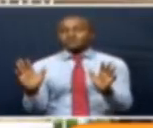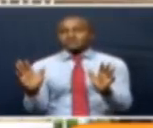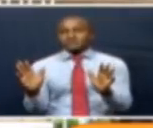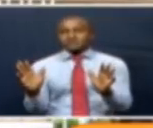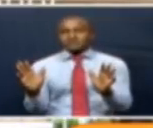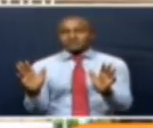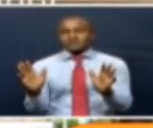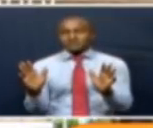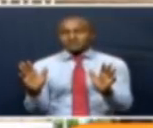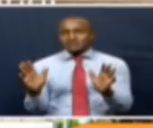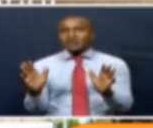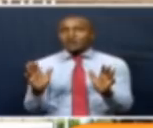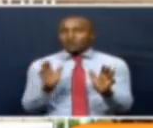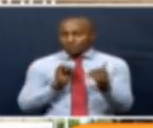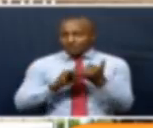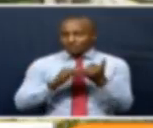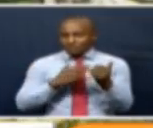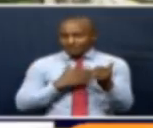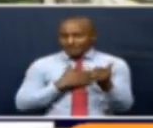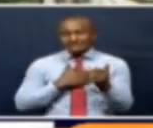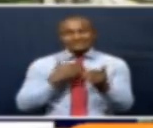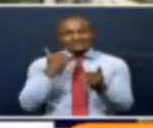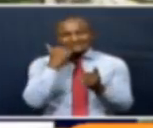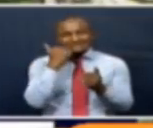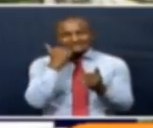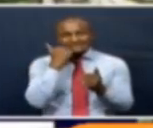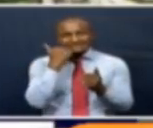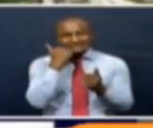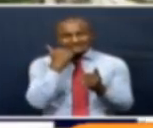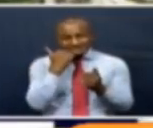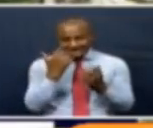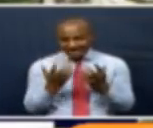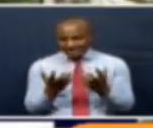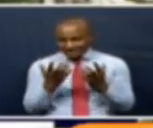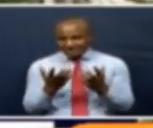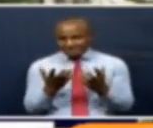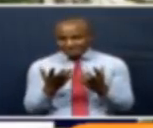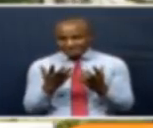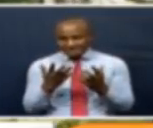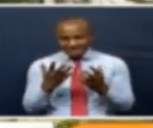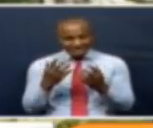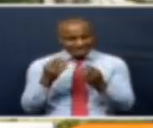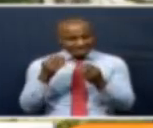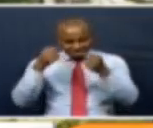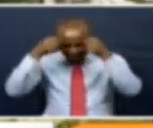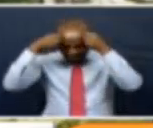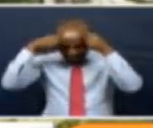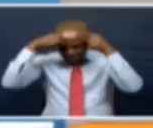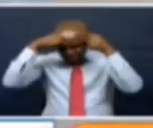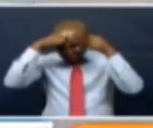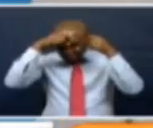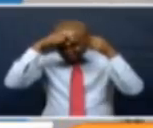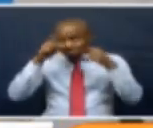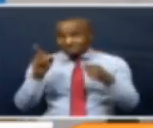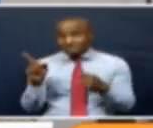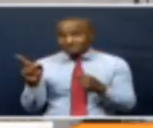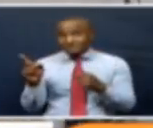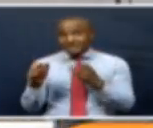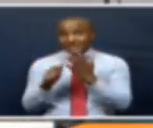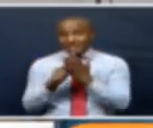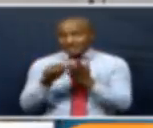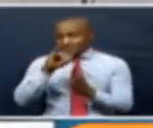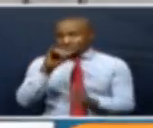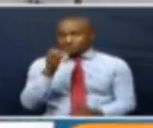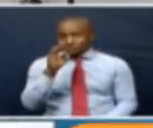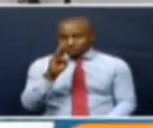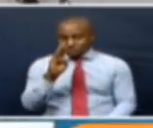when my wife started feeling unwell. Alikuwa na anatoa chasho. Job, who hails from Kangemi,